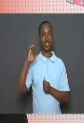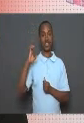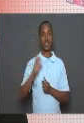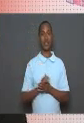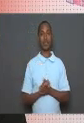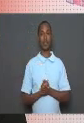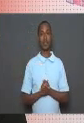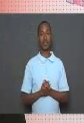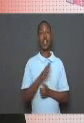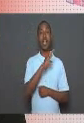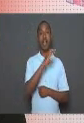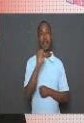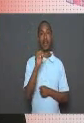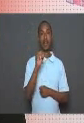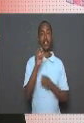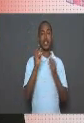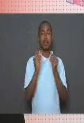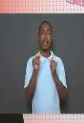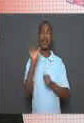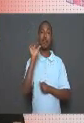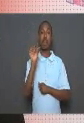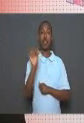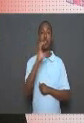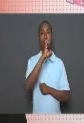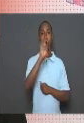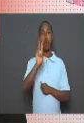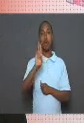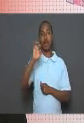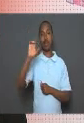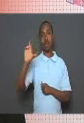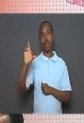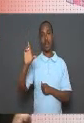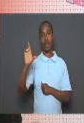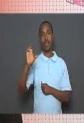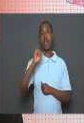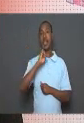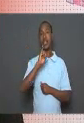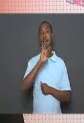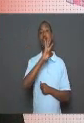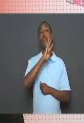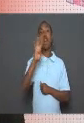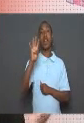Celsius, and the melting point of copper chloride is